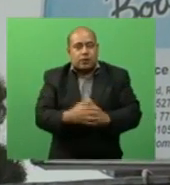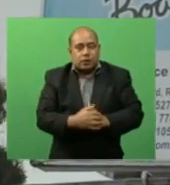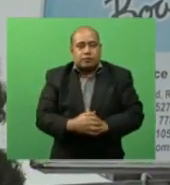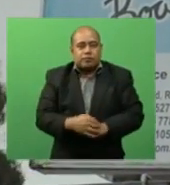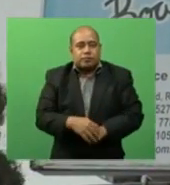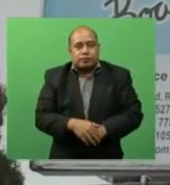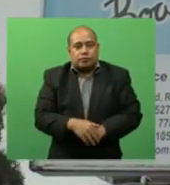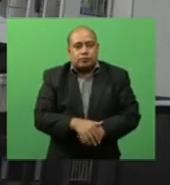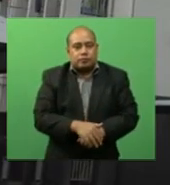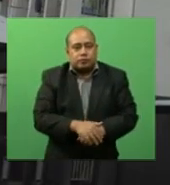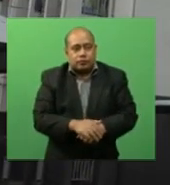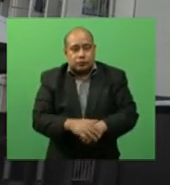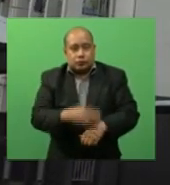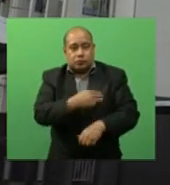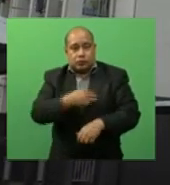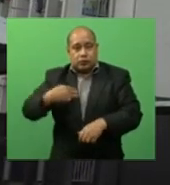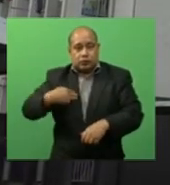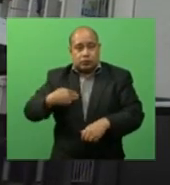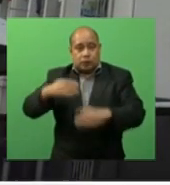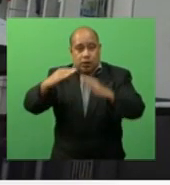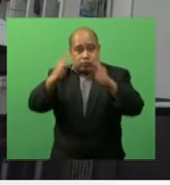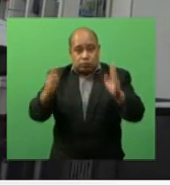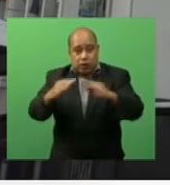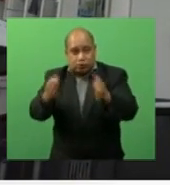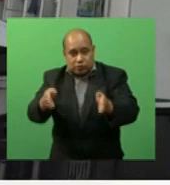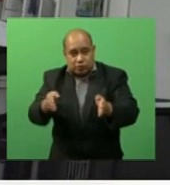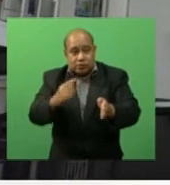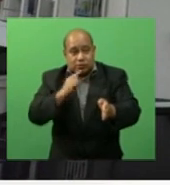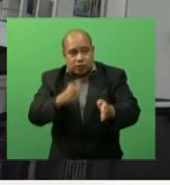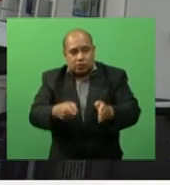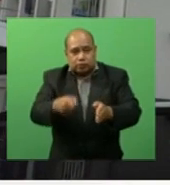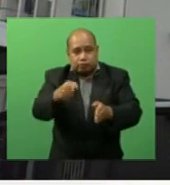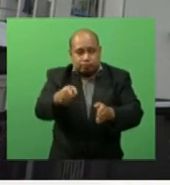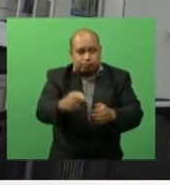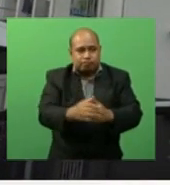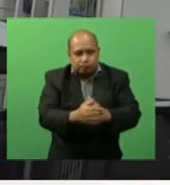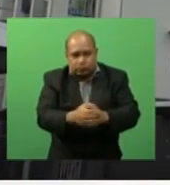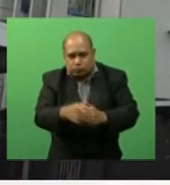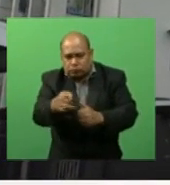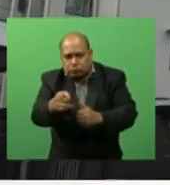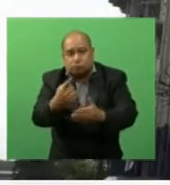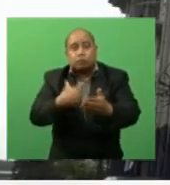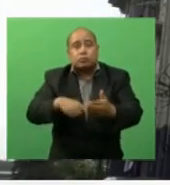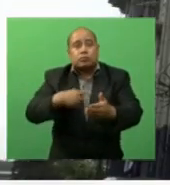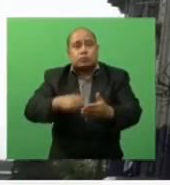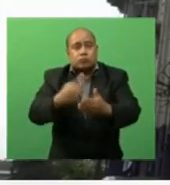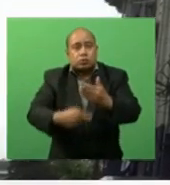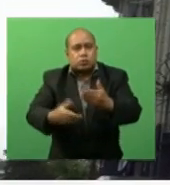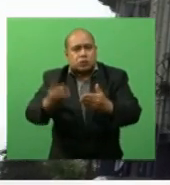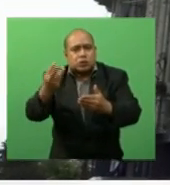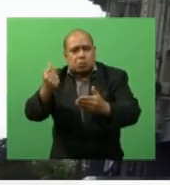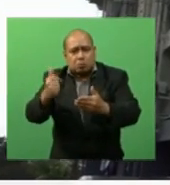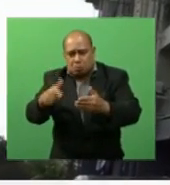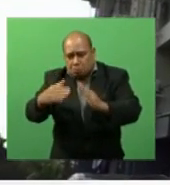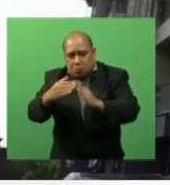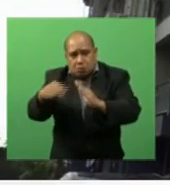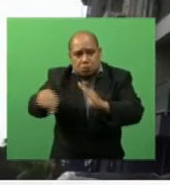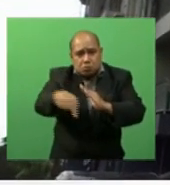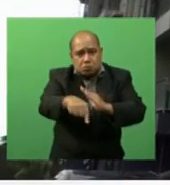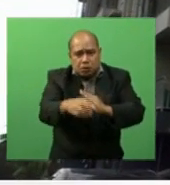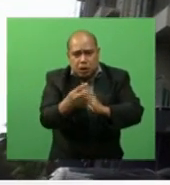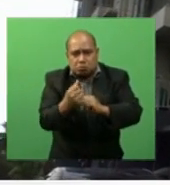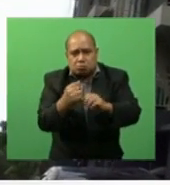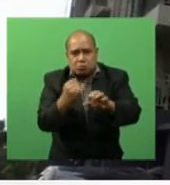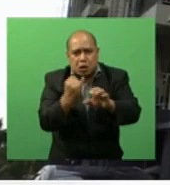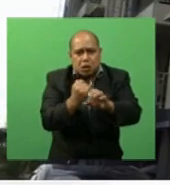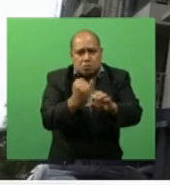Housing Minister Pramila Kumar says this has been because some tenants have been found engaging in illegal activities such as